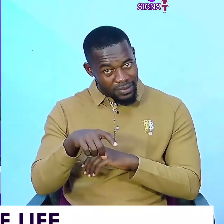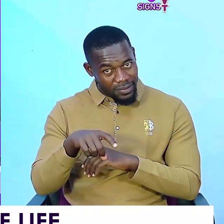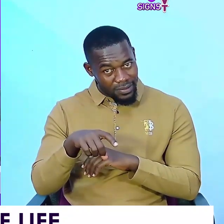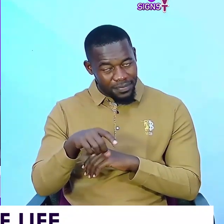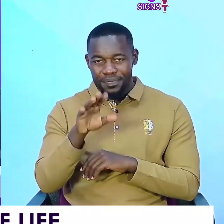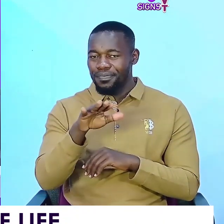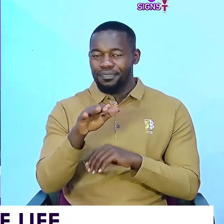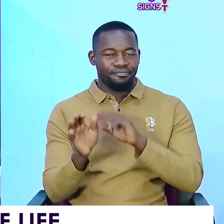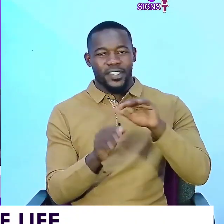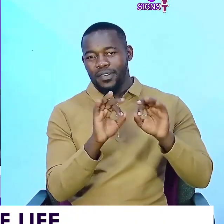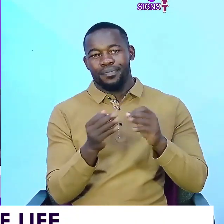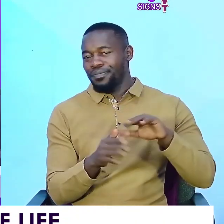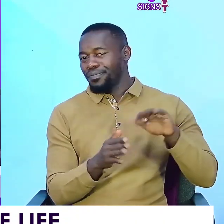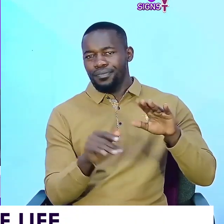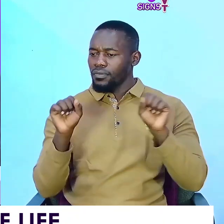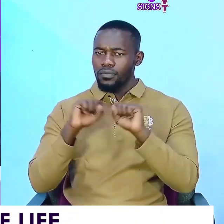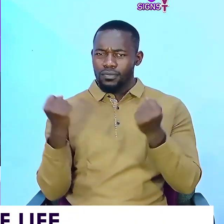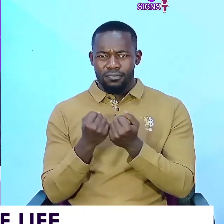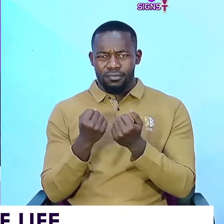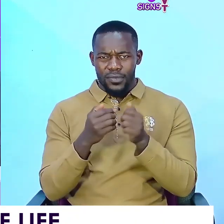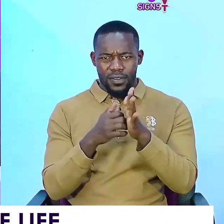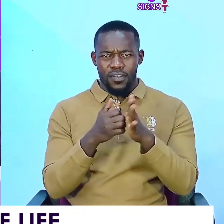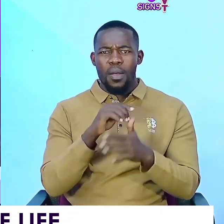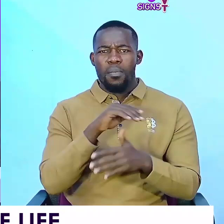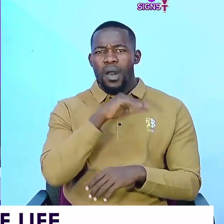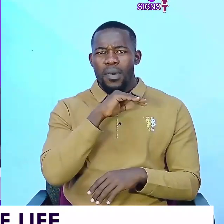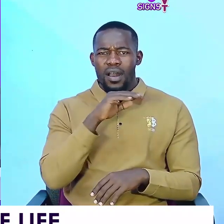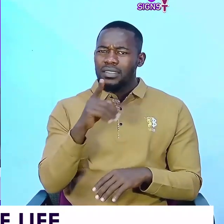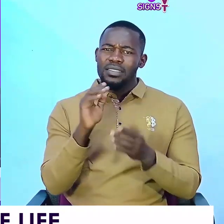society. Raila Amolo Odinga was called Muganga